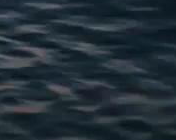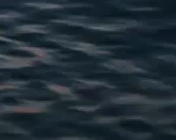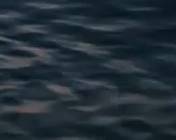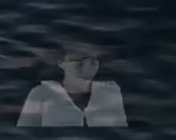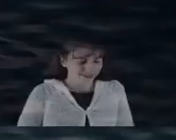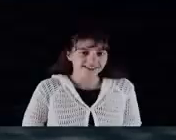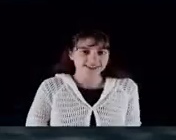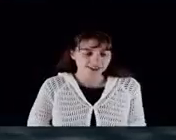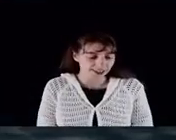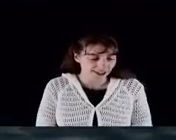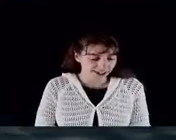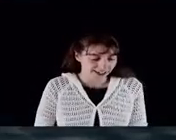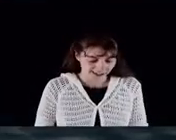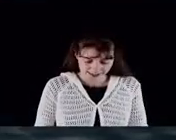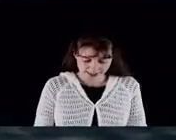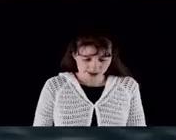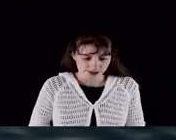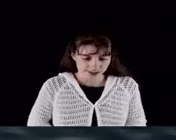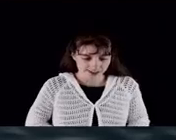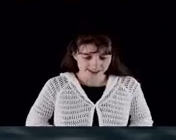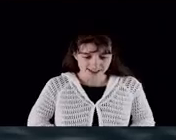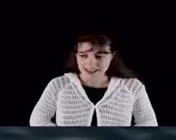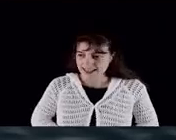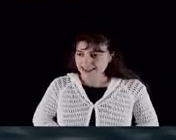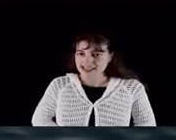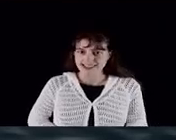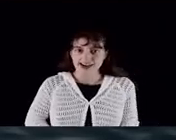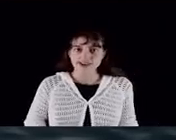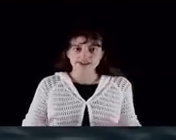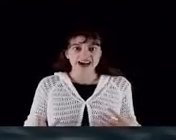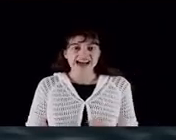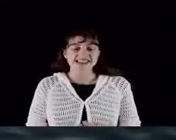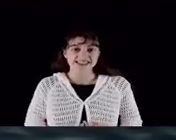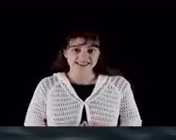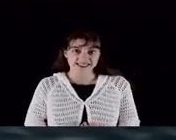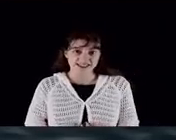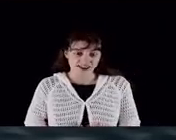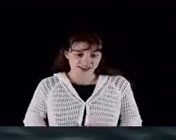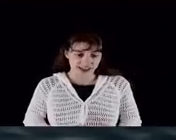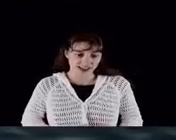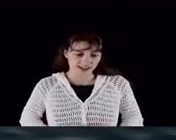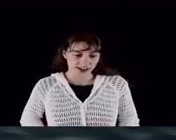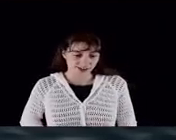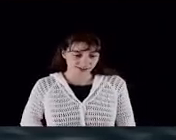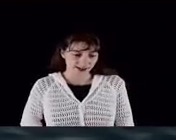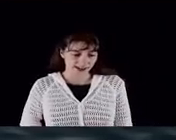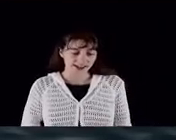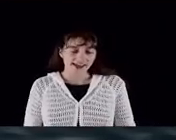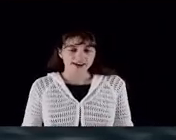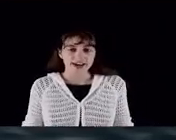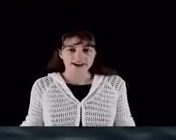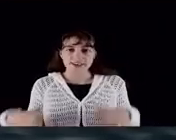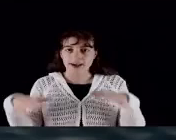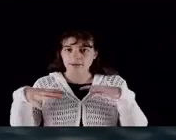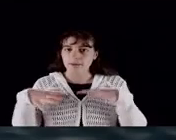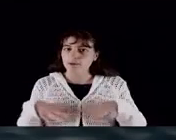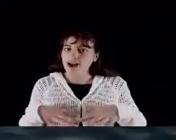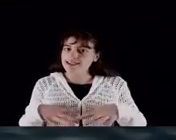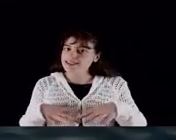Praise the Lord. That was such a good children's lesson. I know that I still need to learn that as a child of God, how to have